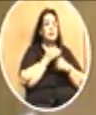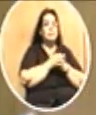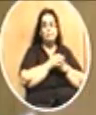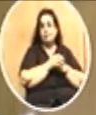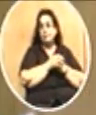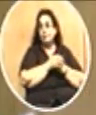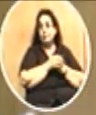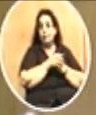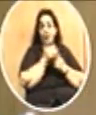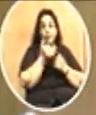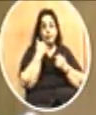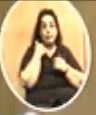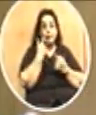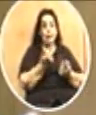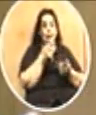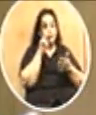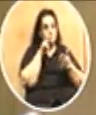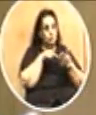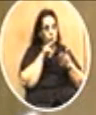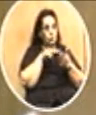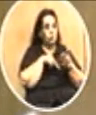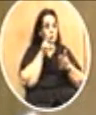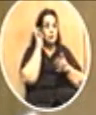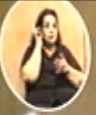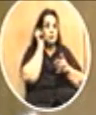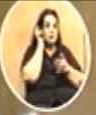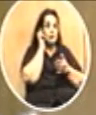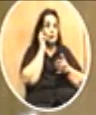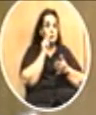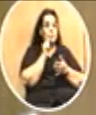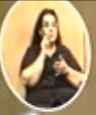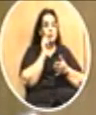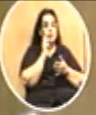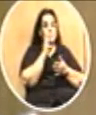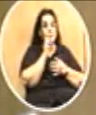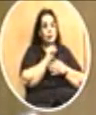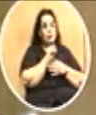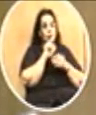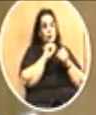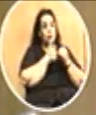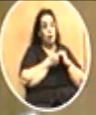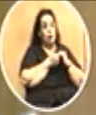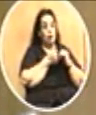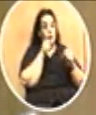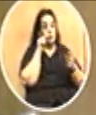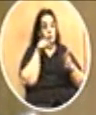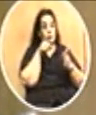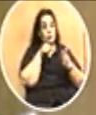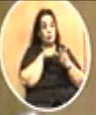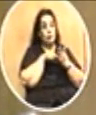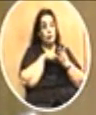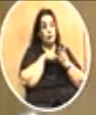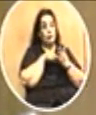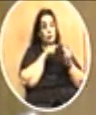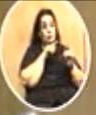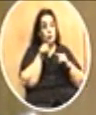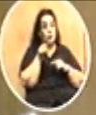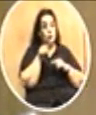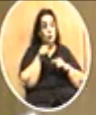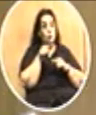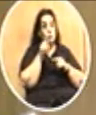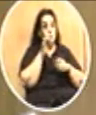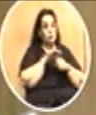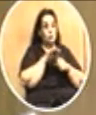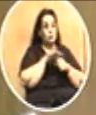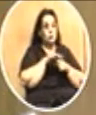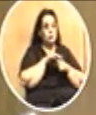then lately I've been reading and hearing on the news how that this, if this goes into a recall